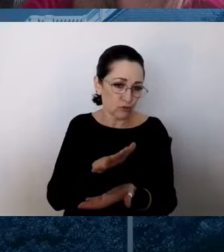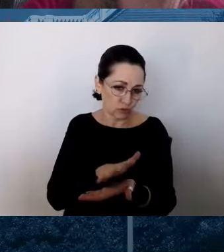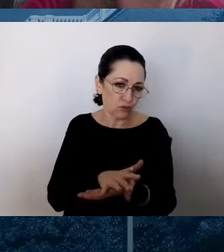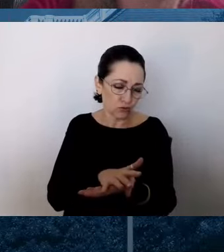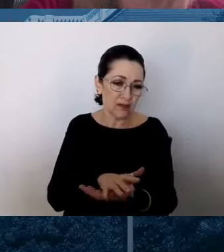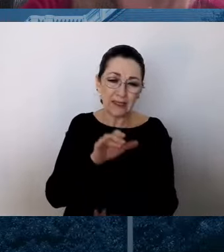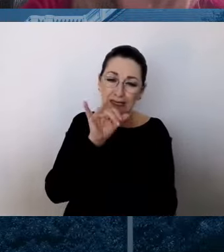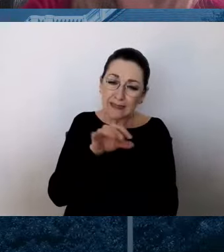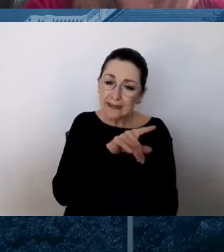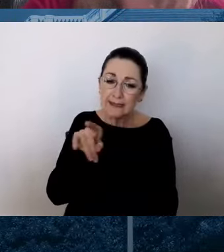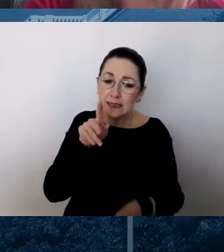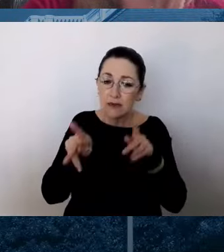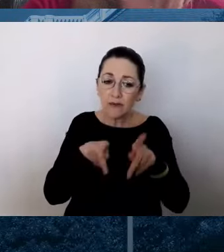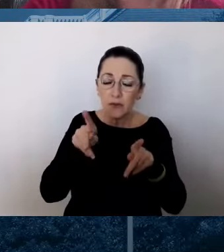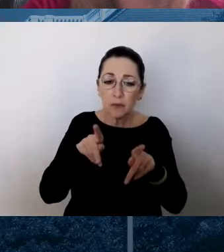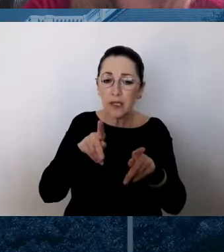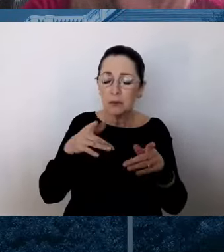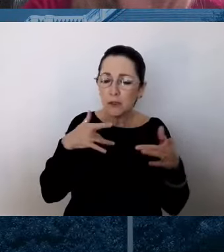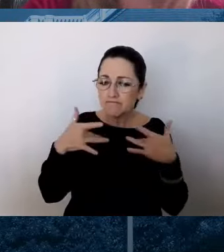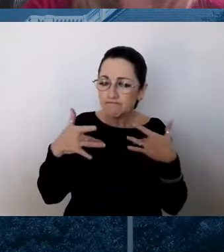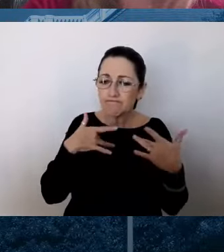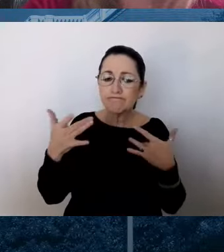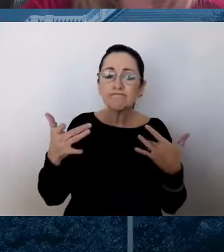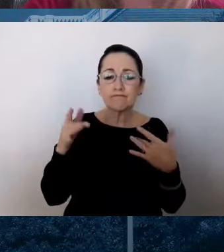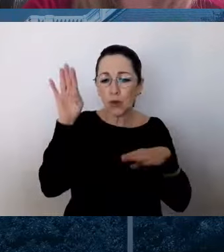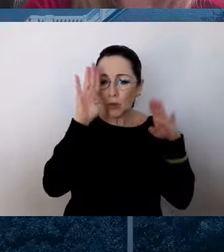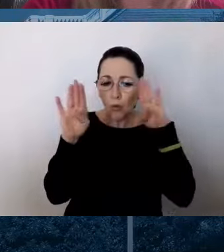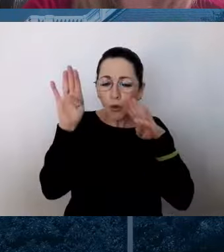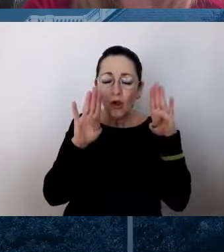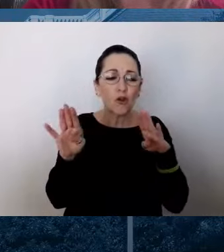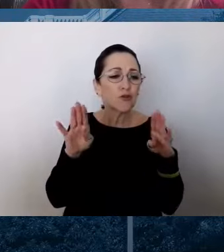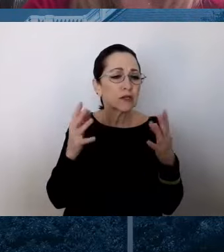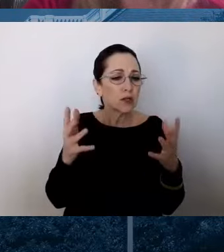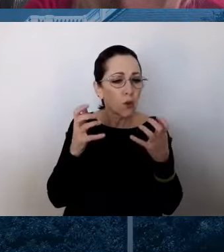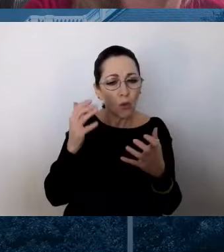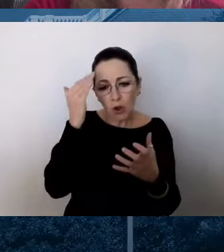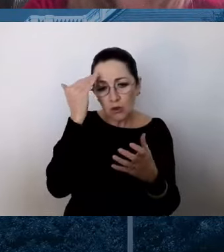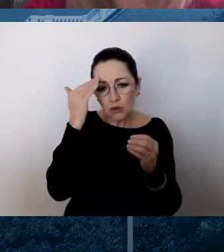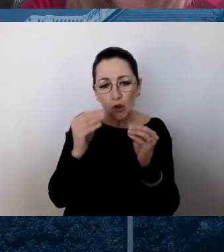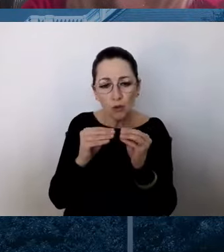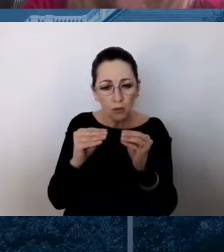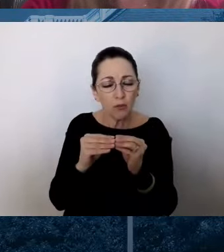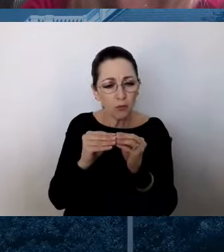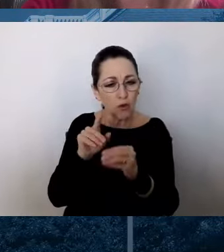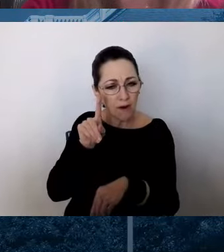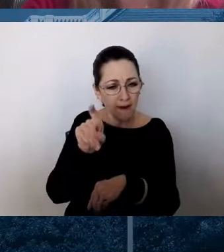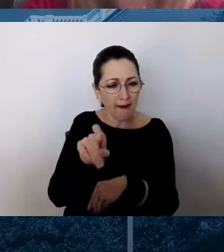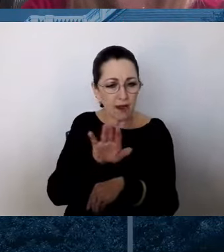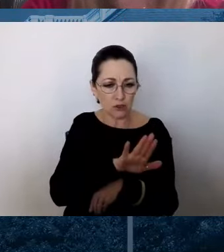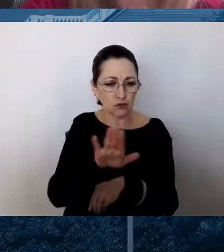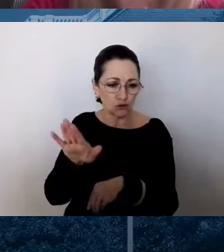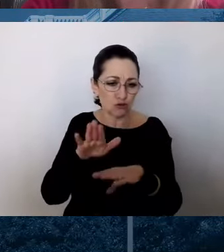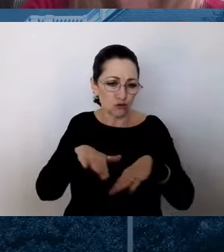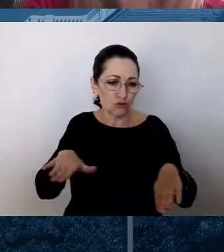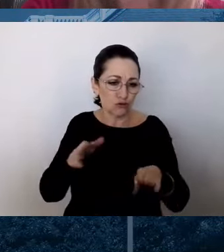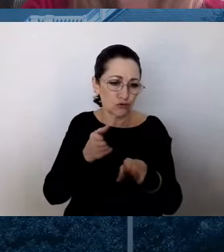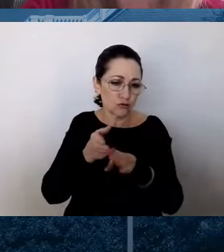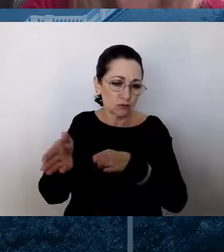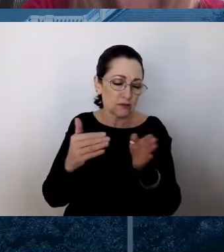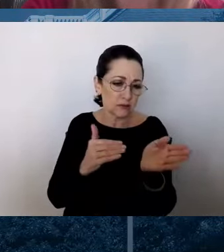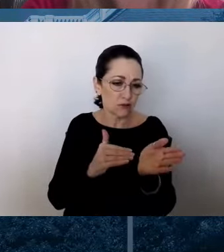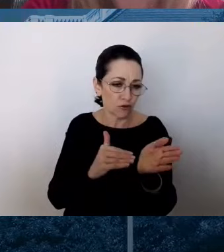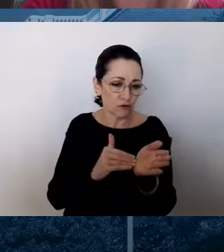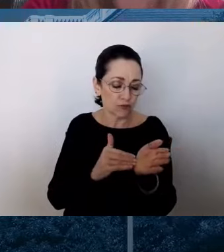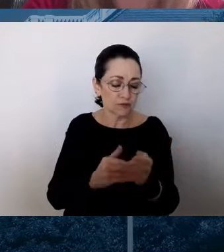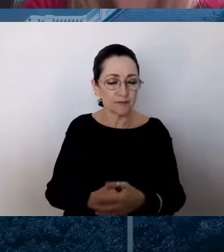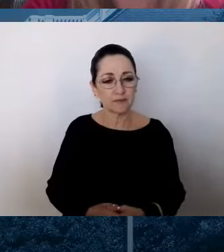they have questions about the COVID-19 vaccine. So let's switch topics to another hot